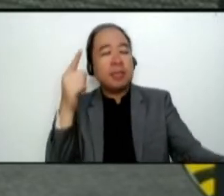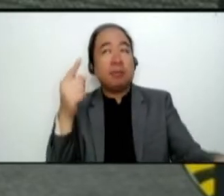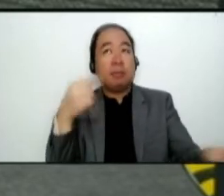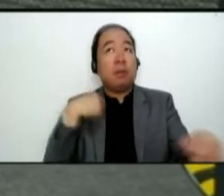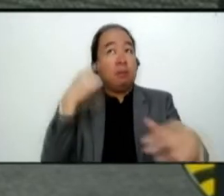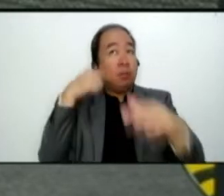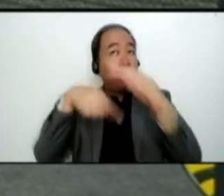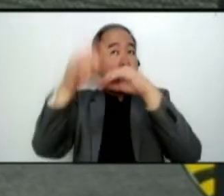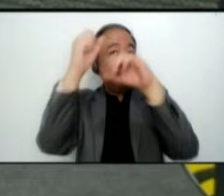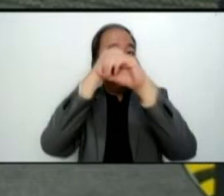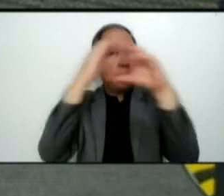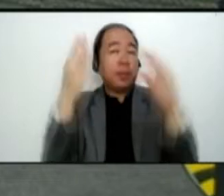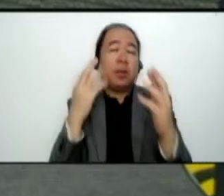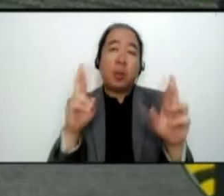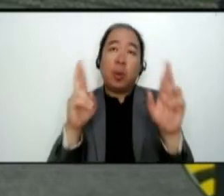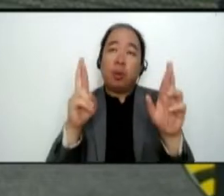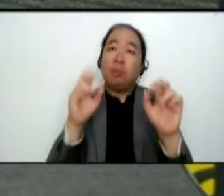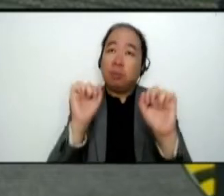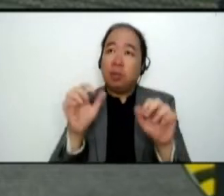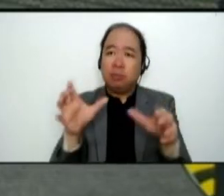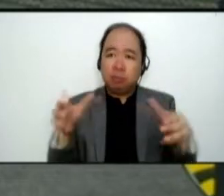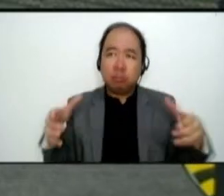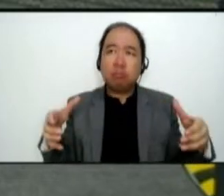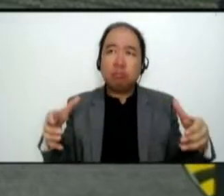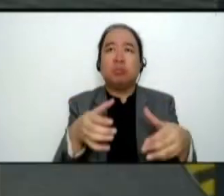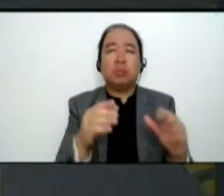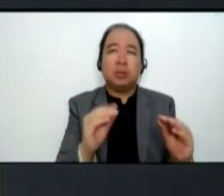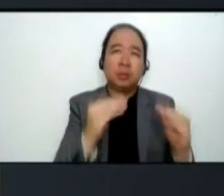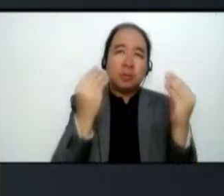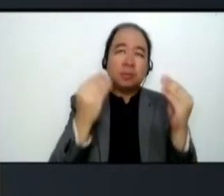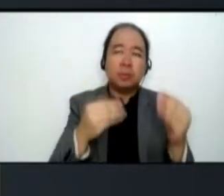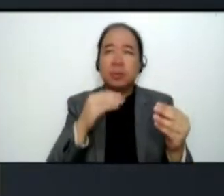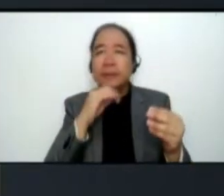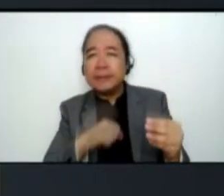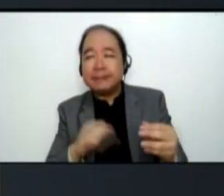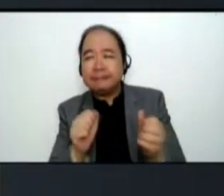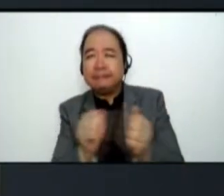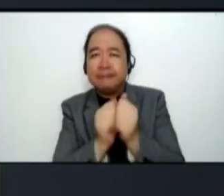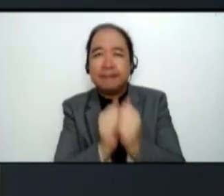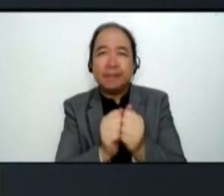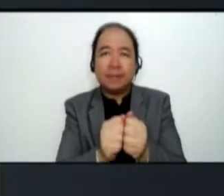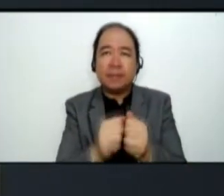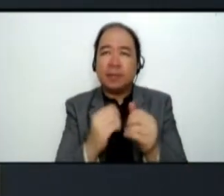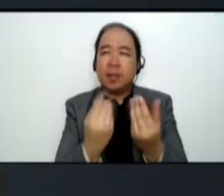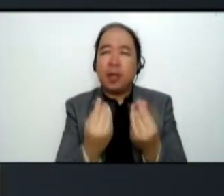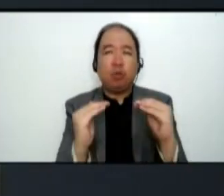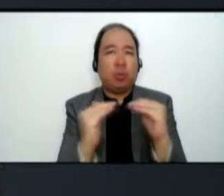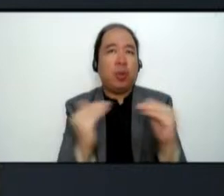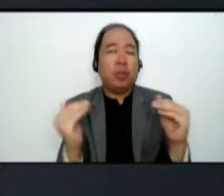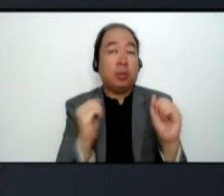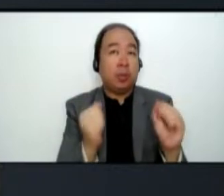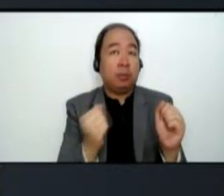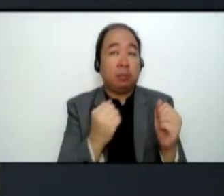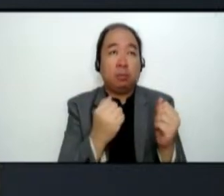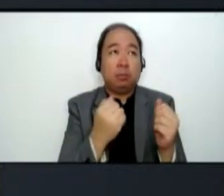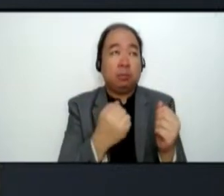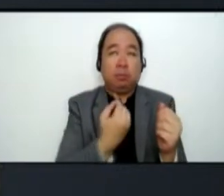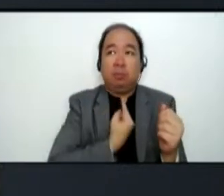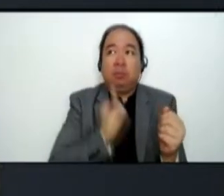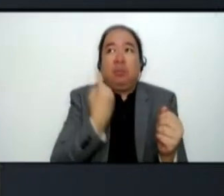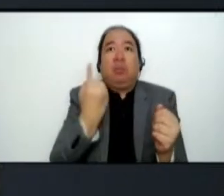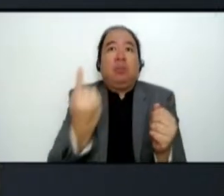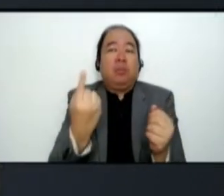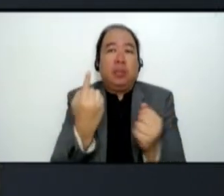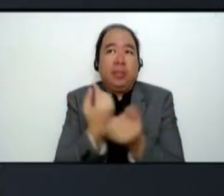actually bring generation together and to achieve a balance between autonomy,